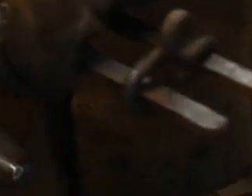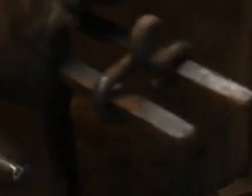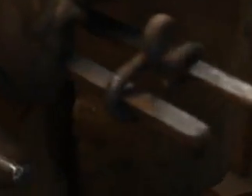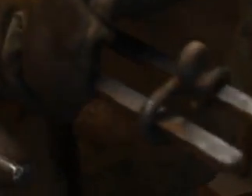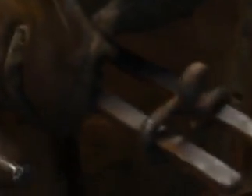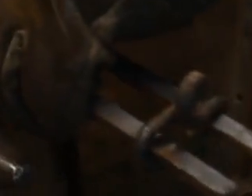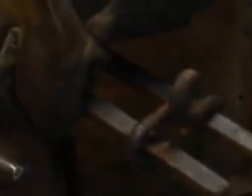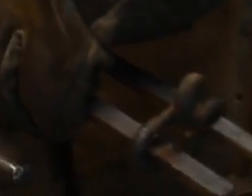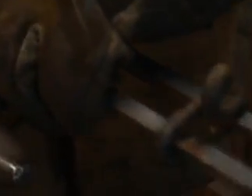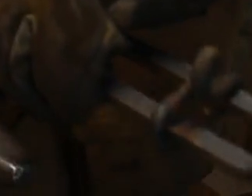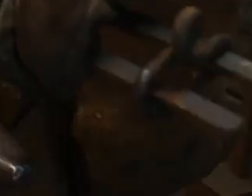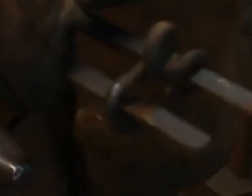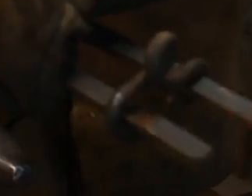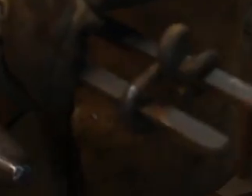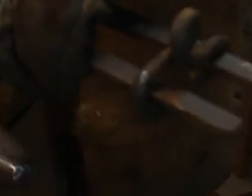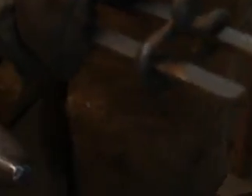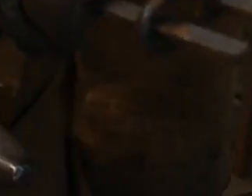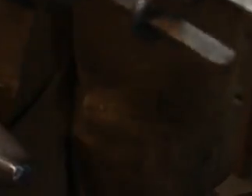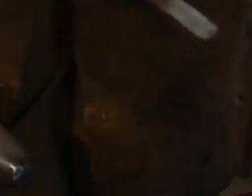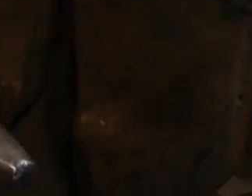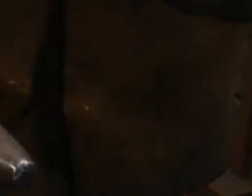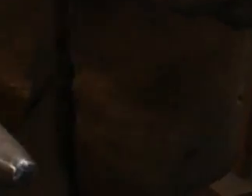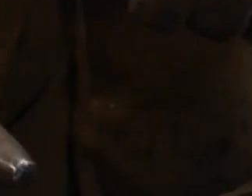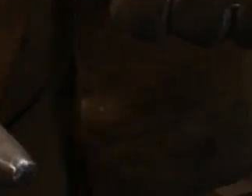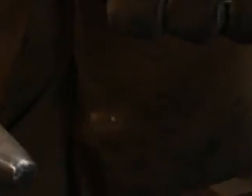And come on, Roy.